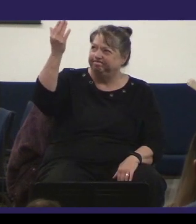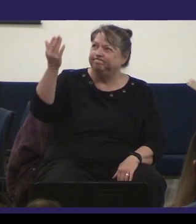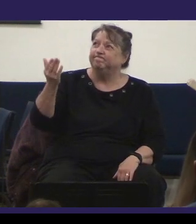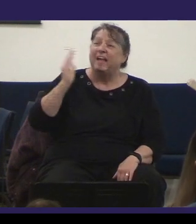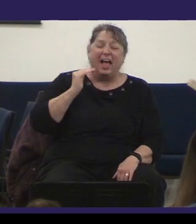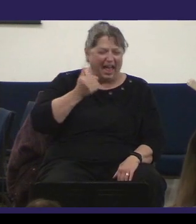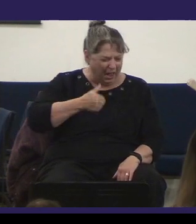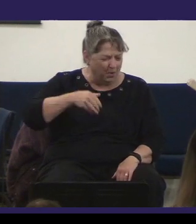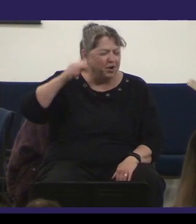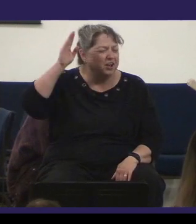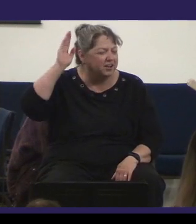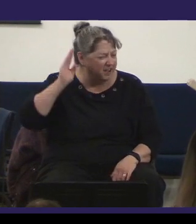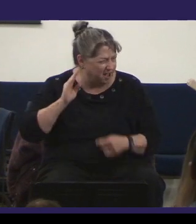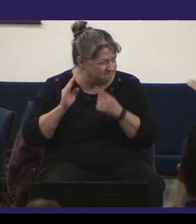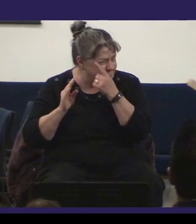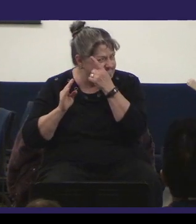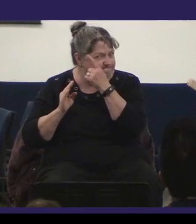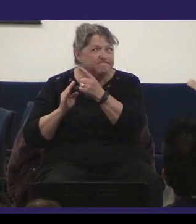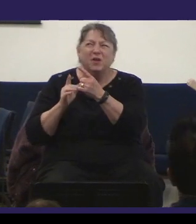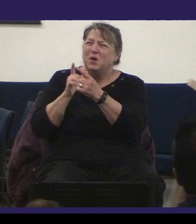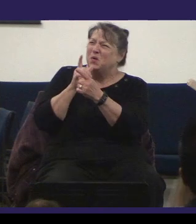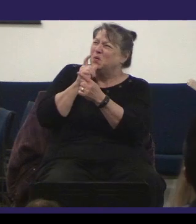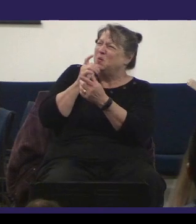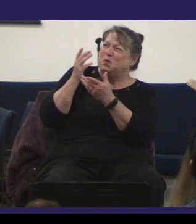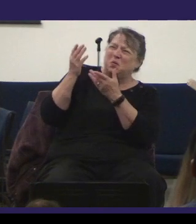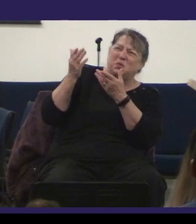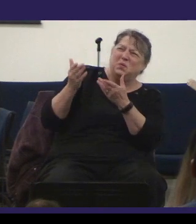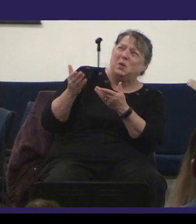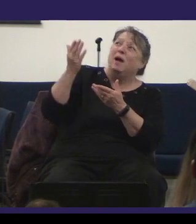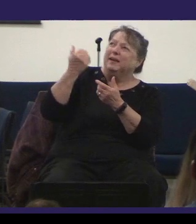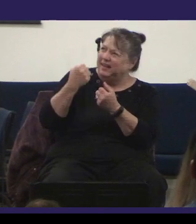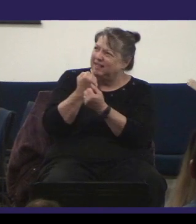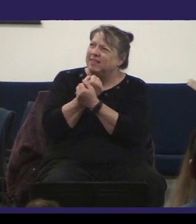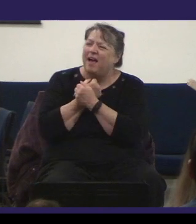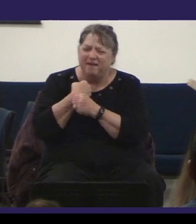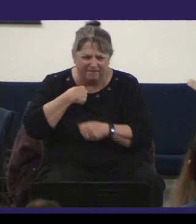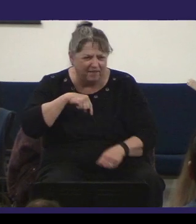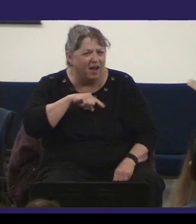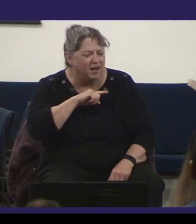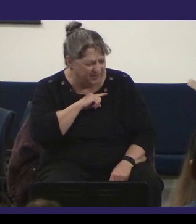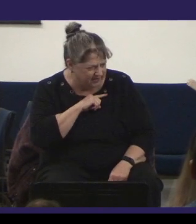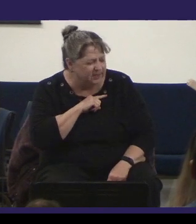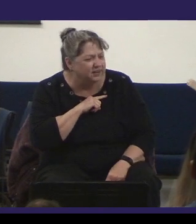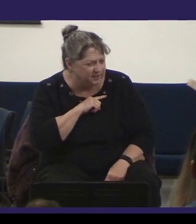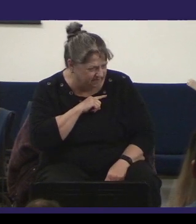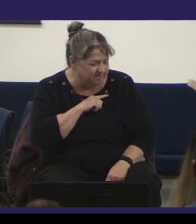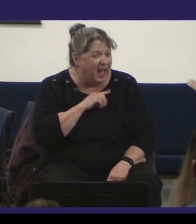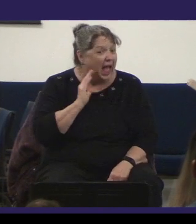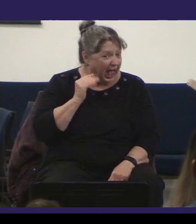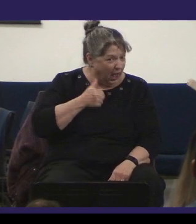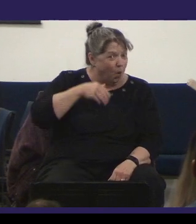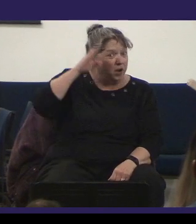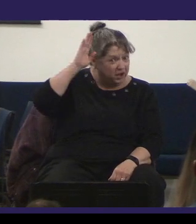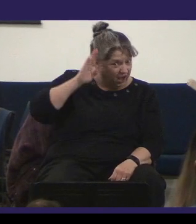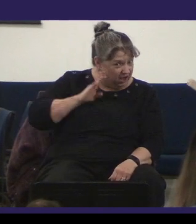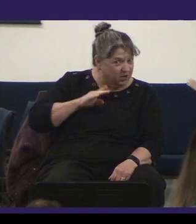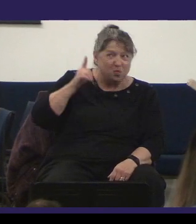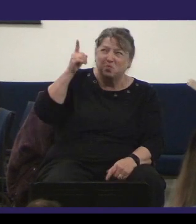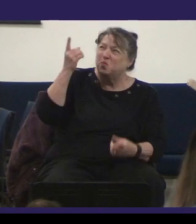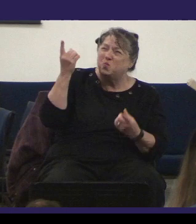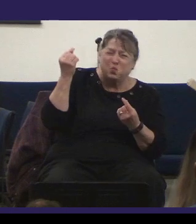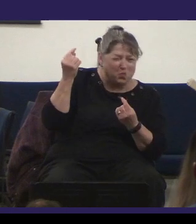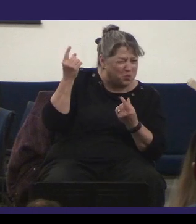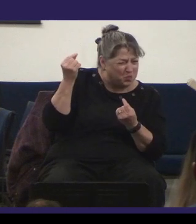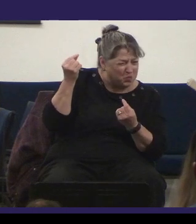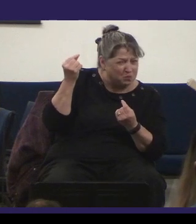our God, this is who he is, he loves us. Sing it out. This is our God, this is what he